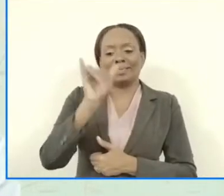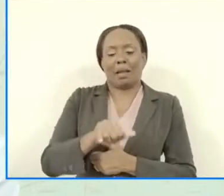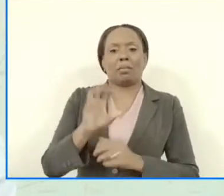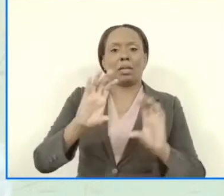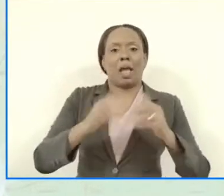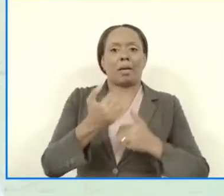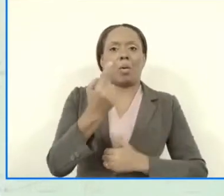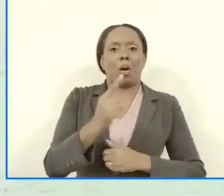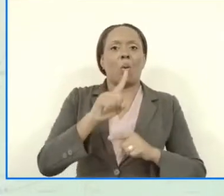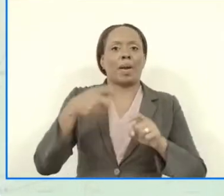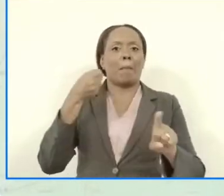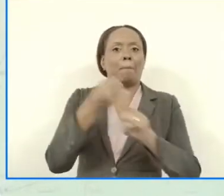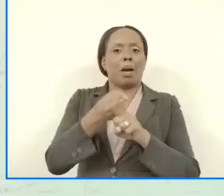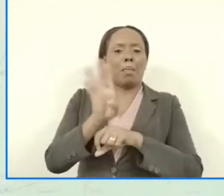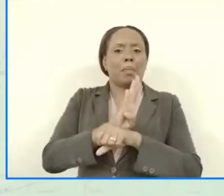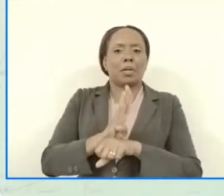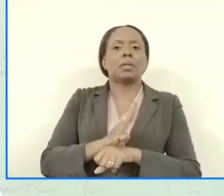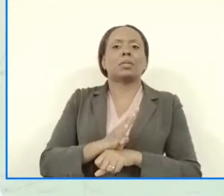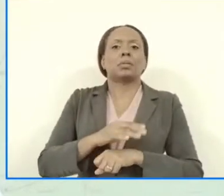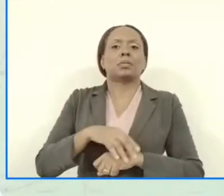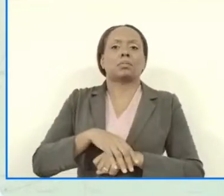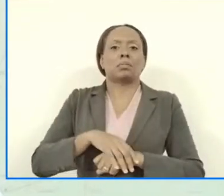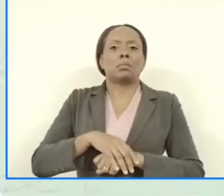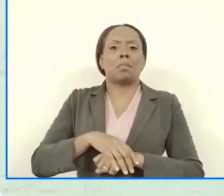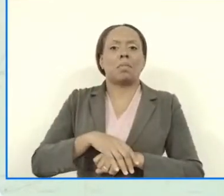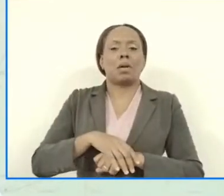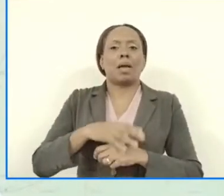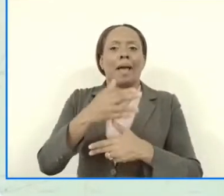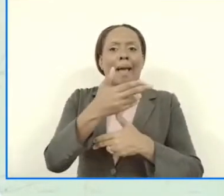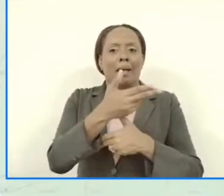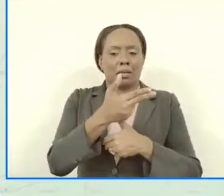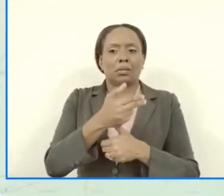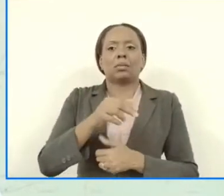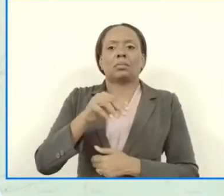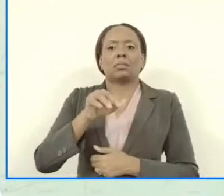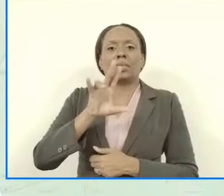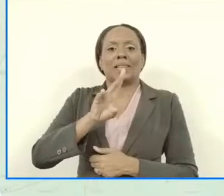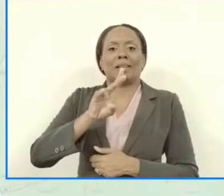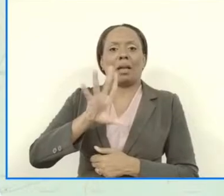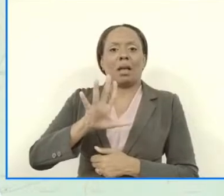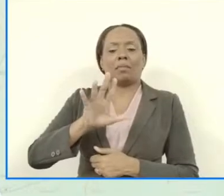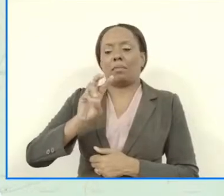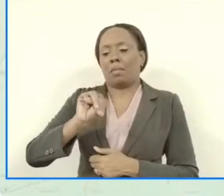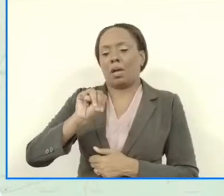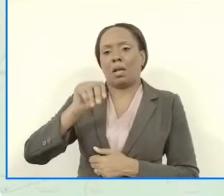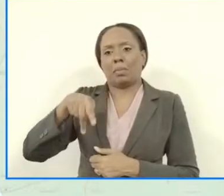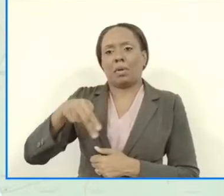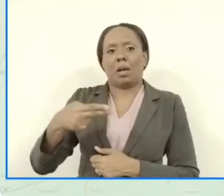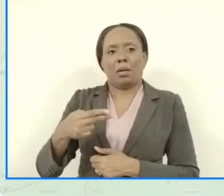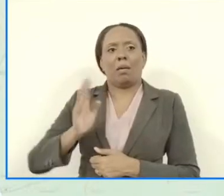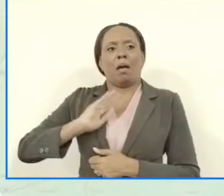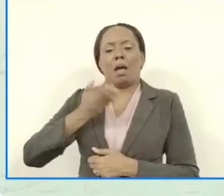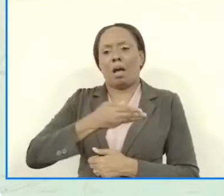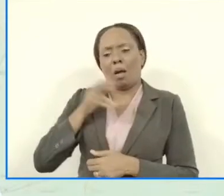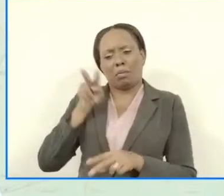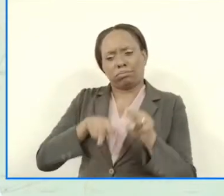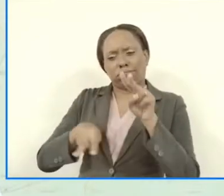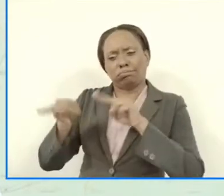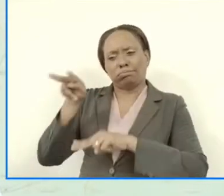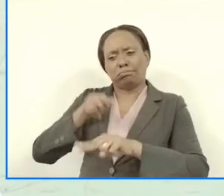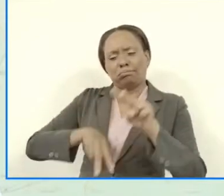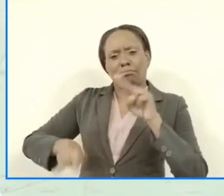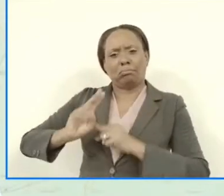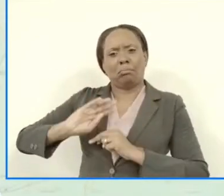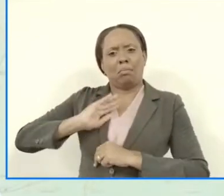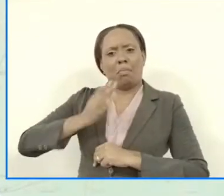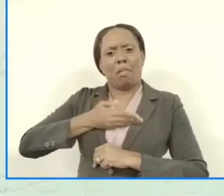with maximum sustained winds of 75 miles per hour, and that was backed up and based on our observations at the